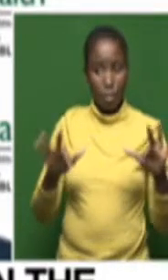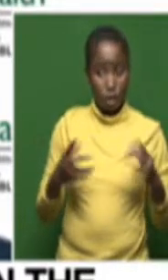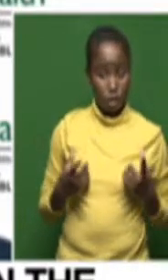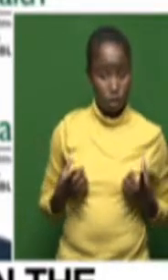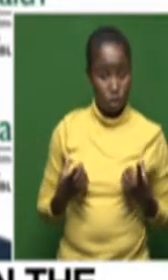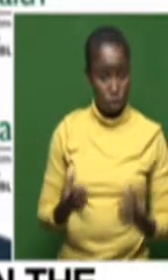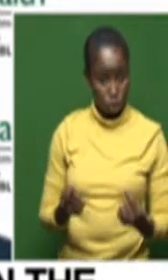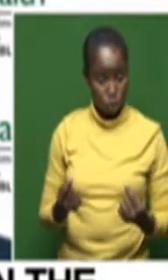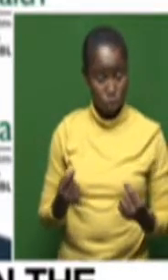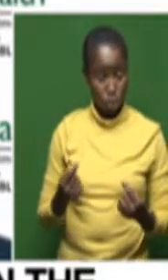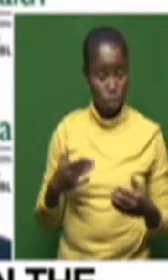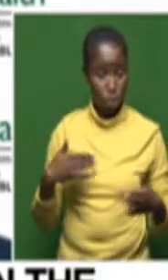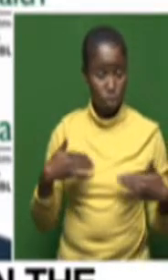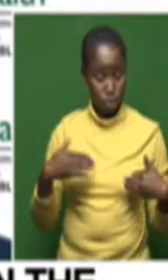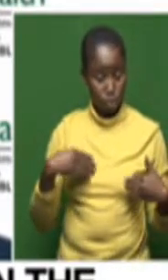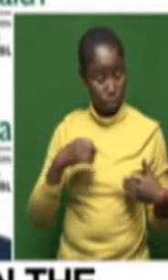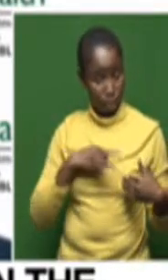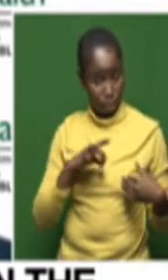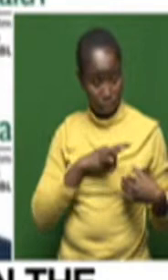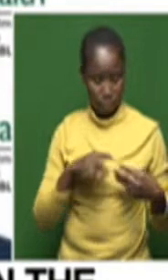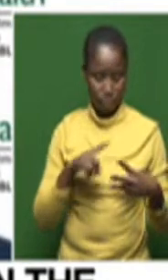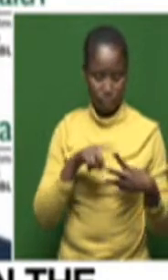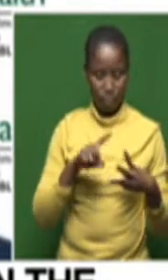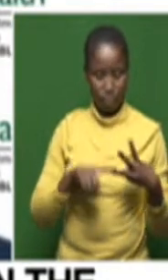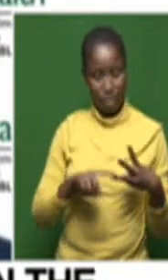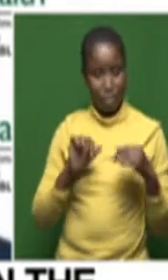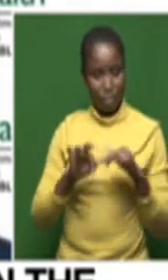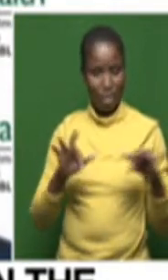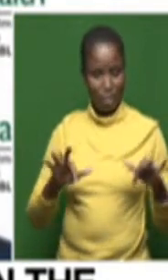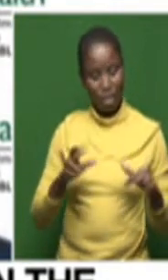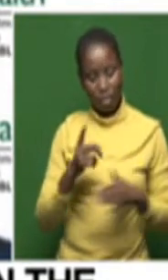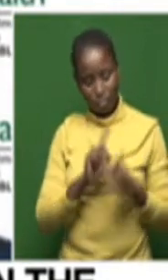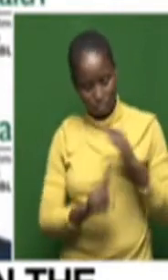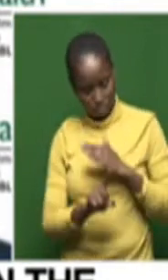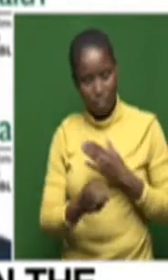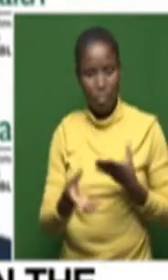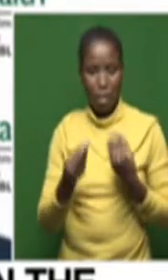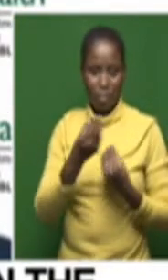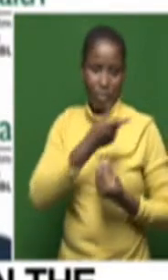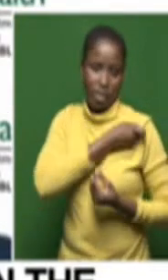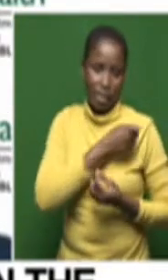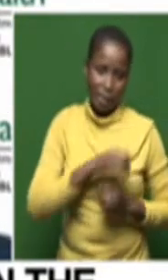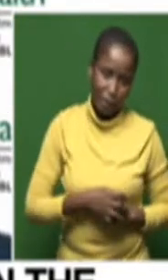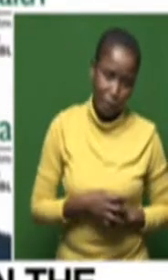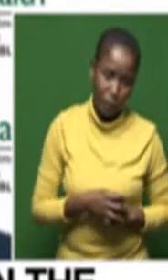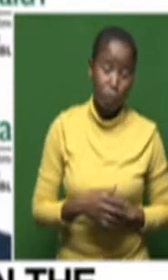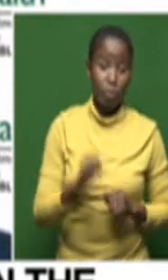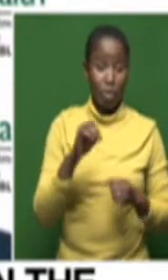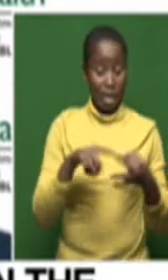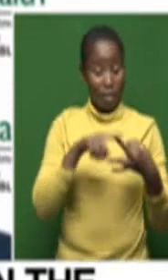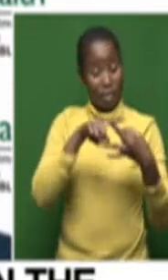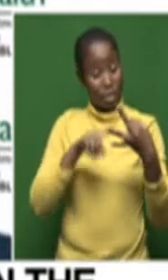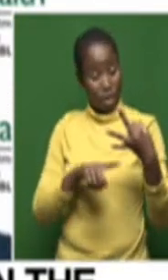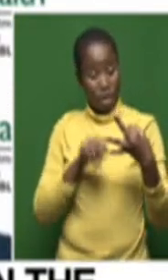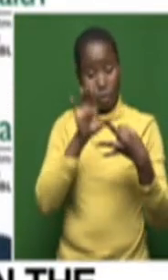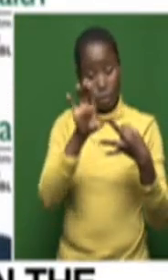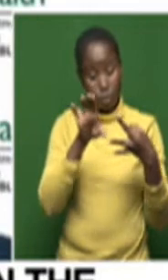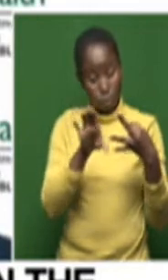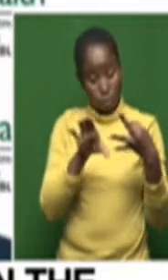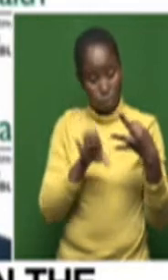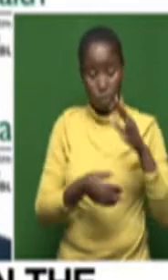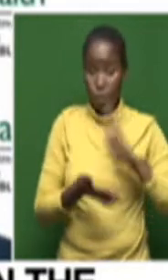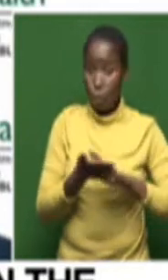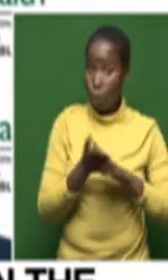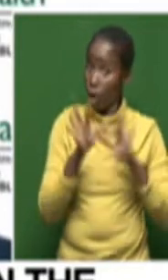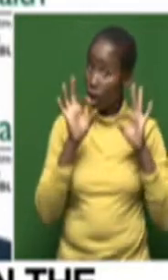and lastly, the appetite of the people to actually come and receive the vaccines. Now, if all 3 are going well, then it